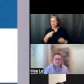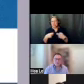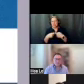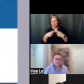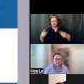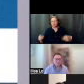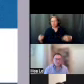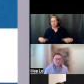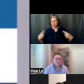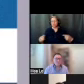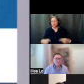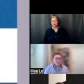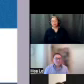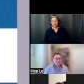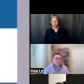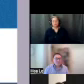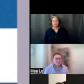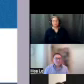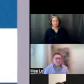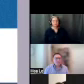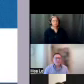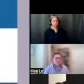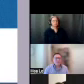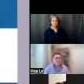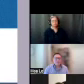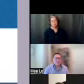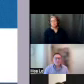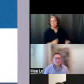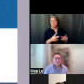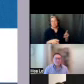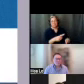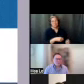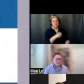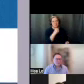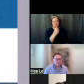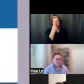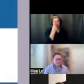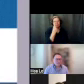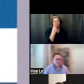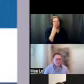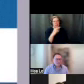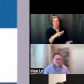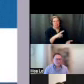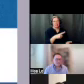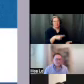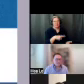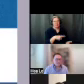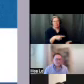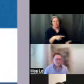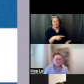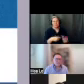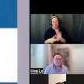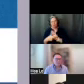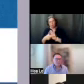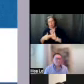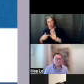and a lot of folks who don't understand will refer to a lot of us as wheelchair bound.